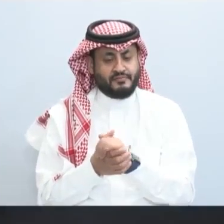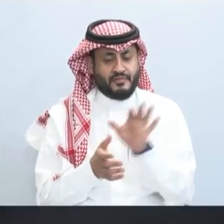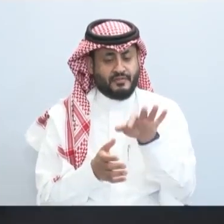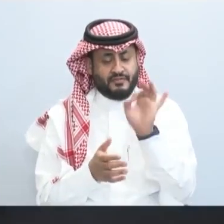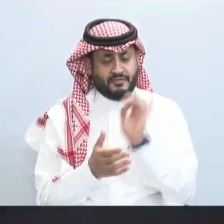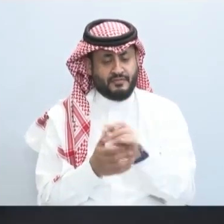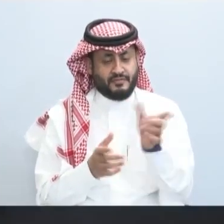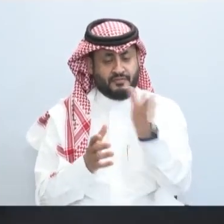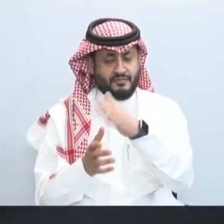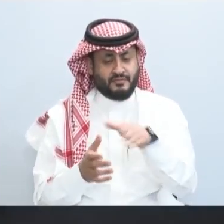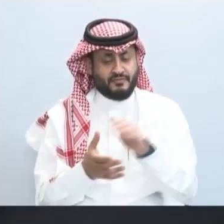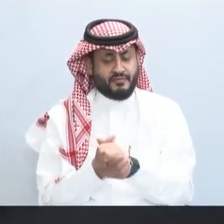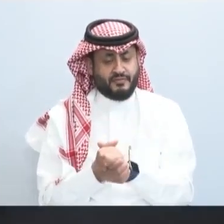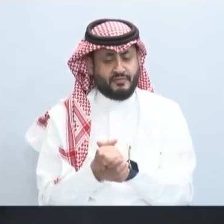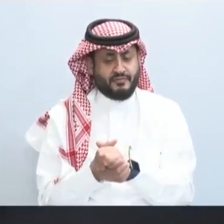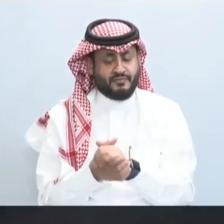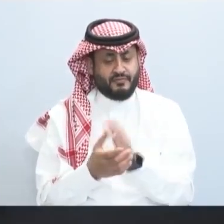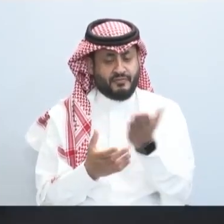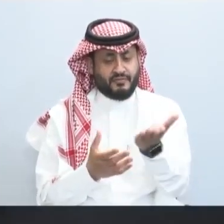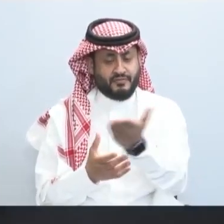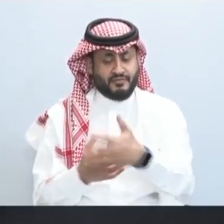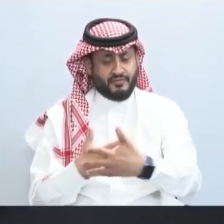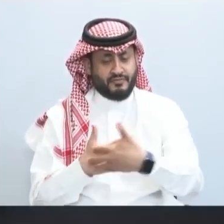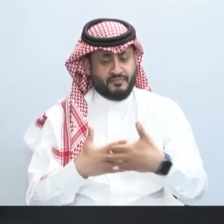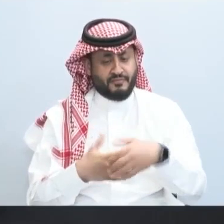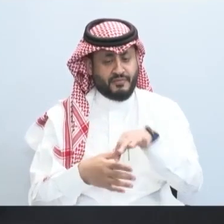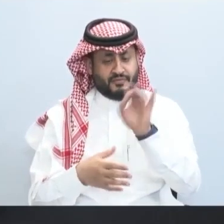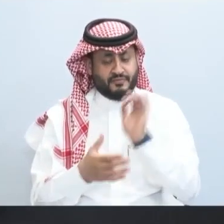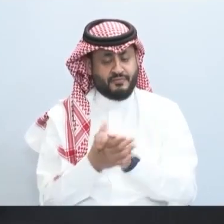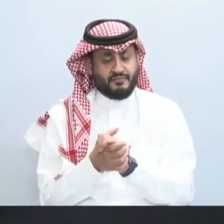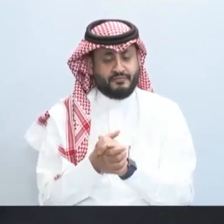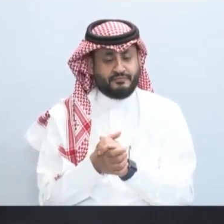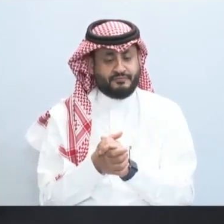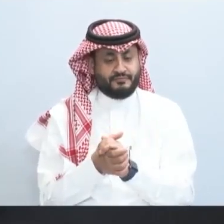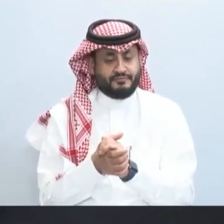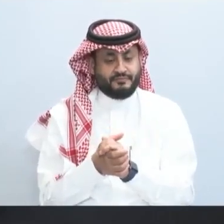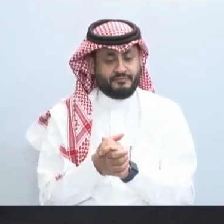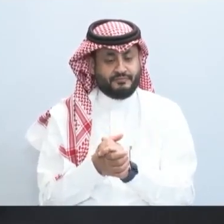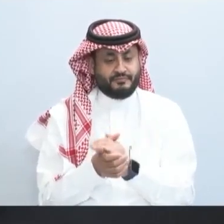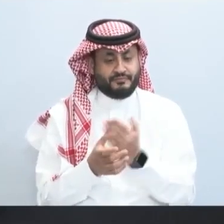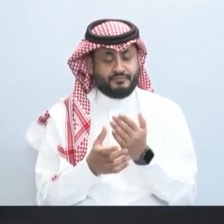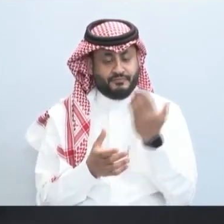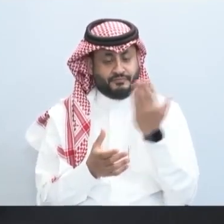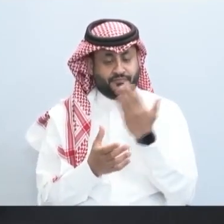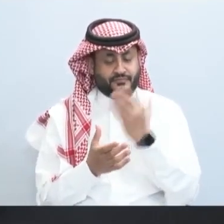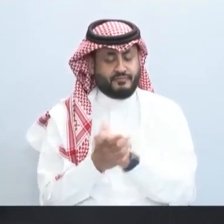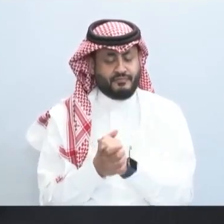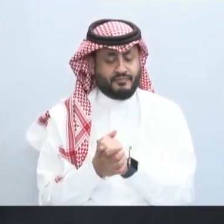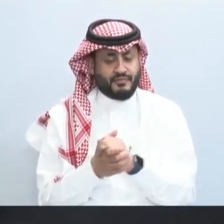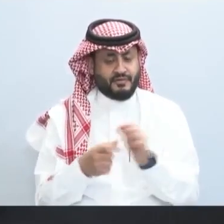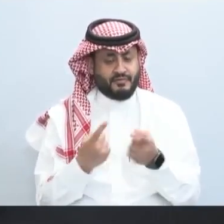question by choosing an answer from this table. Let's first read or listen to